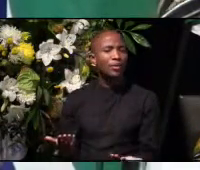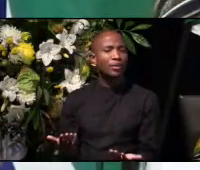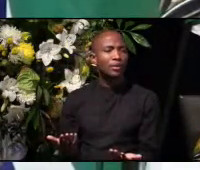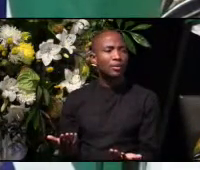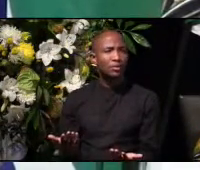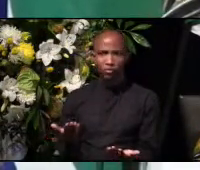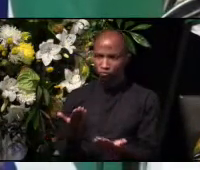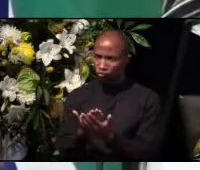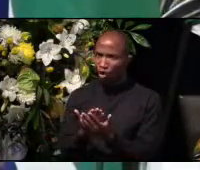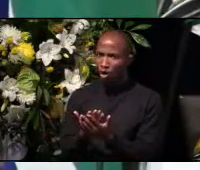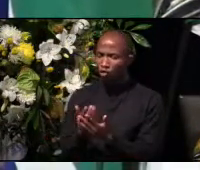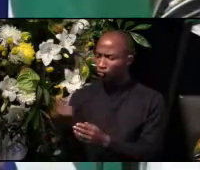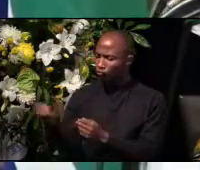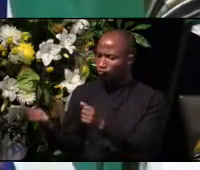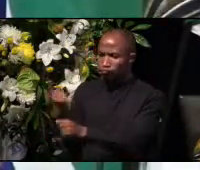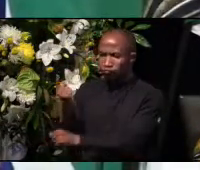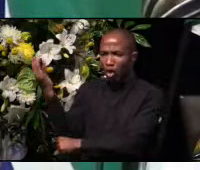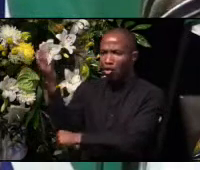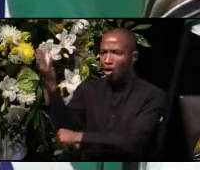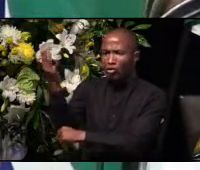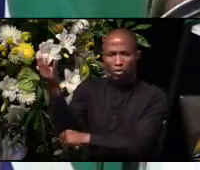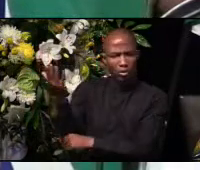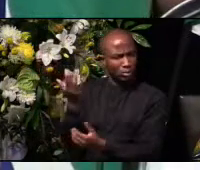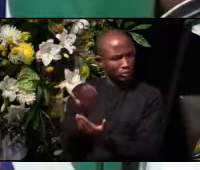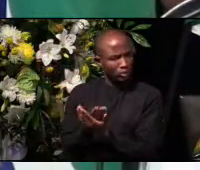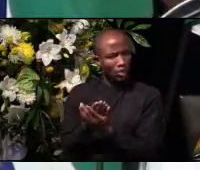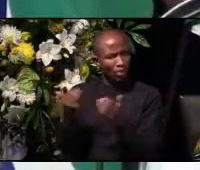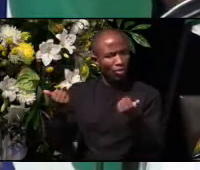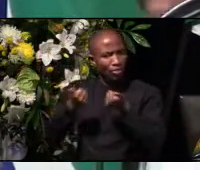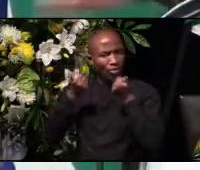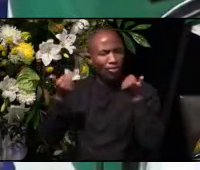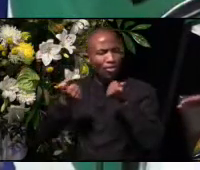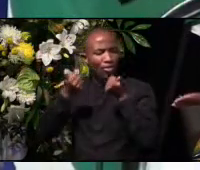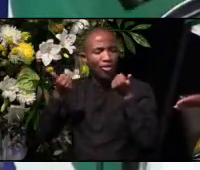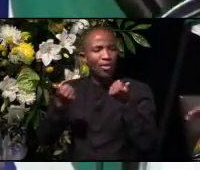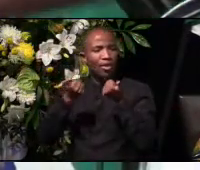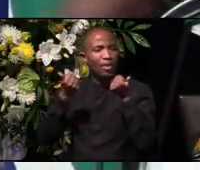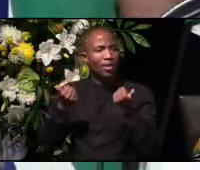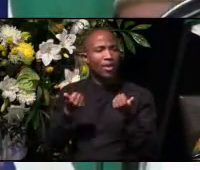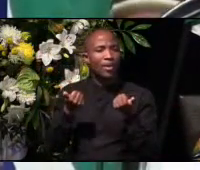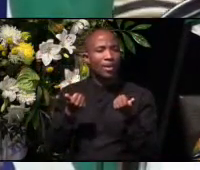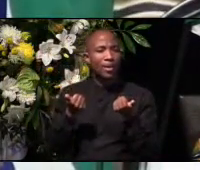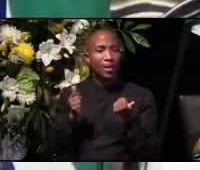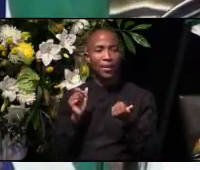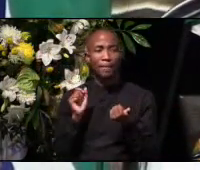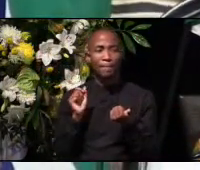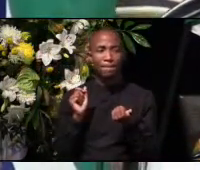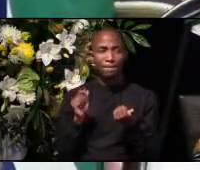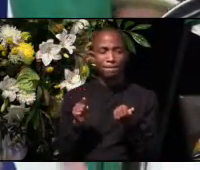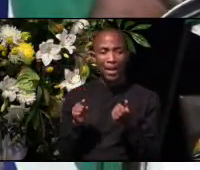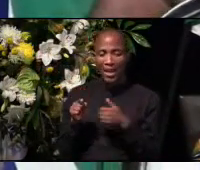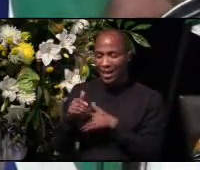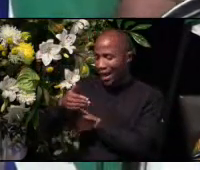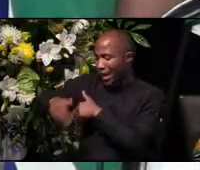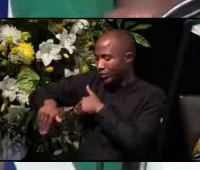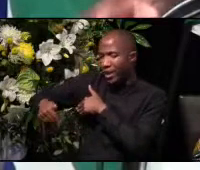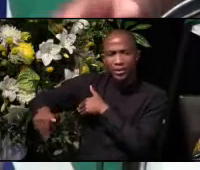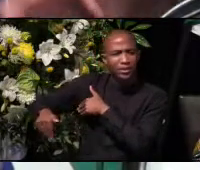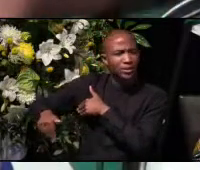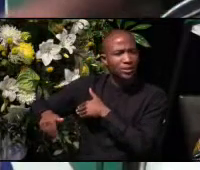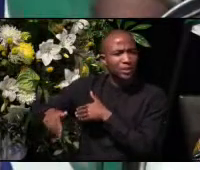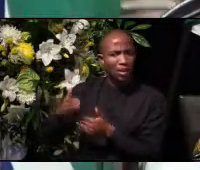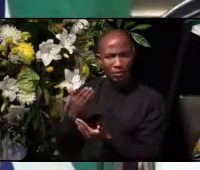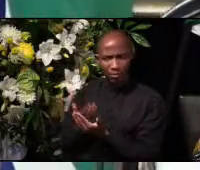those values only to find that in the waiting room the somebody is ready to sit down